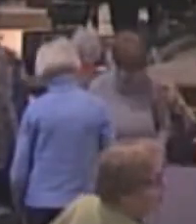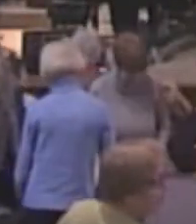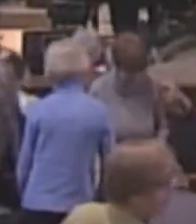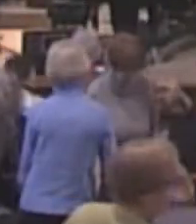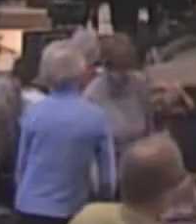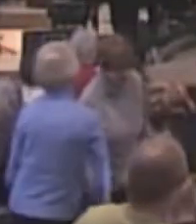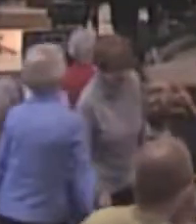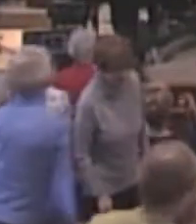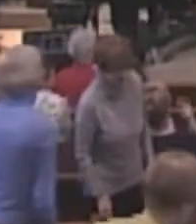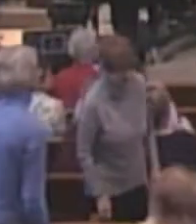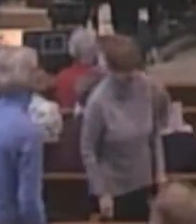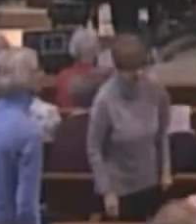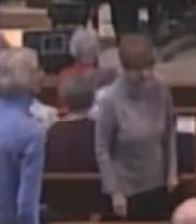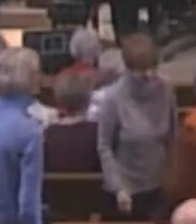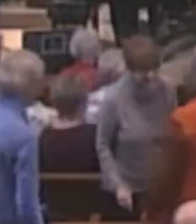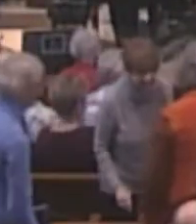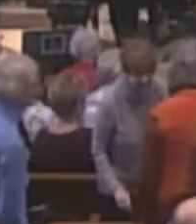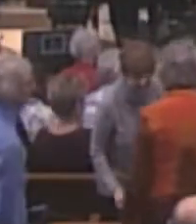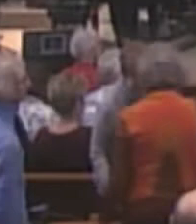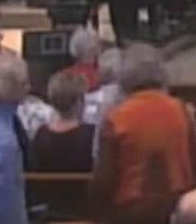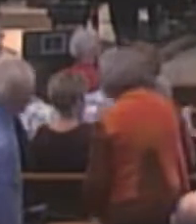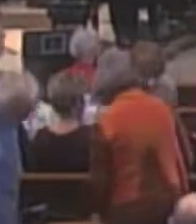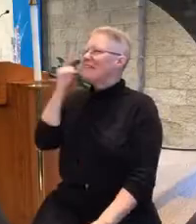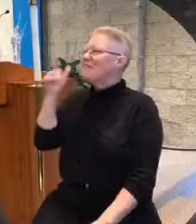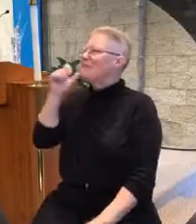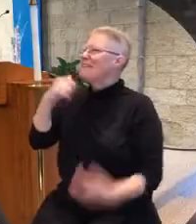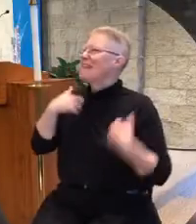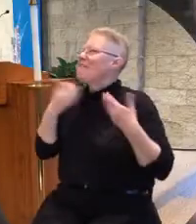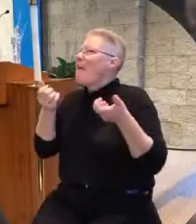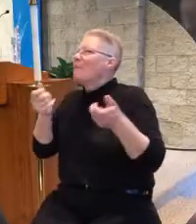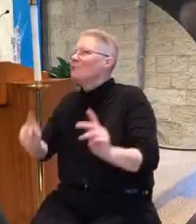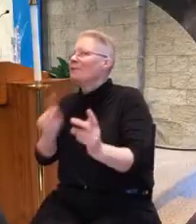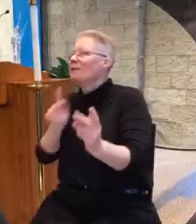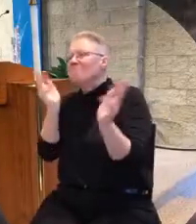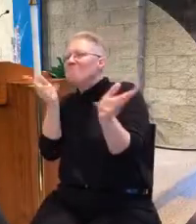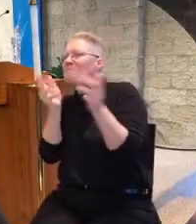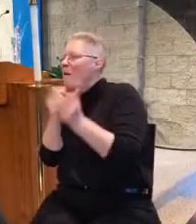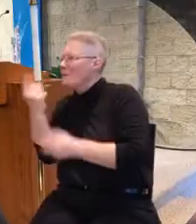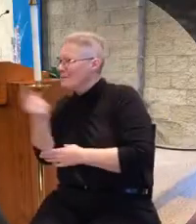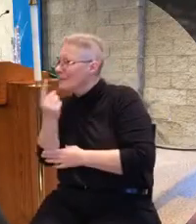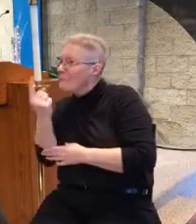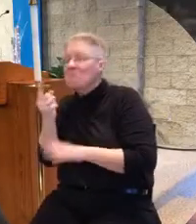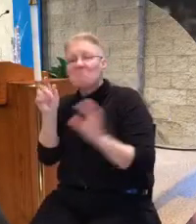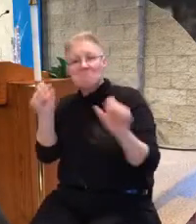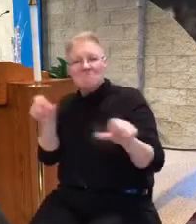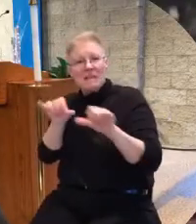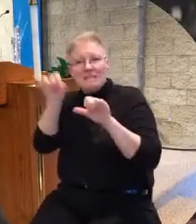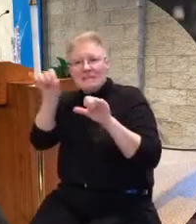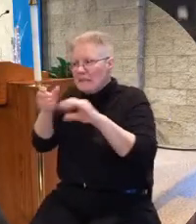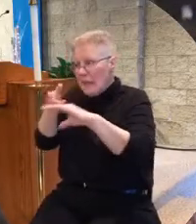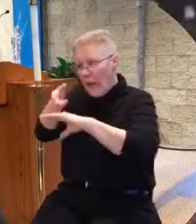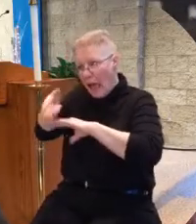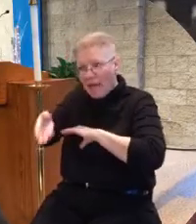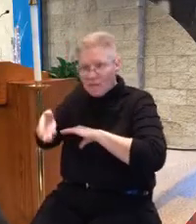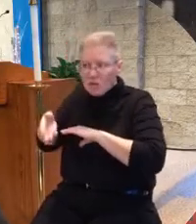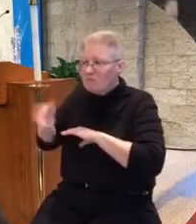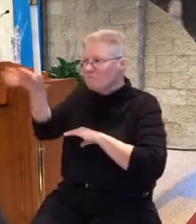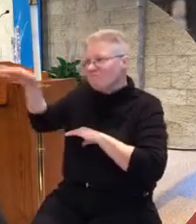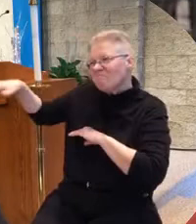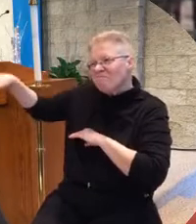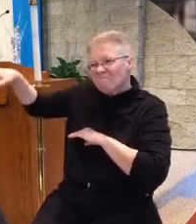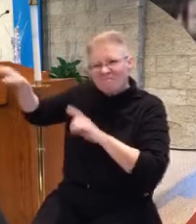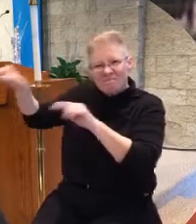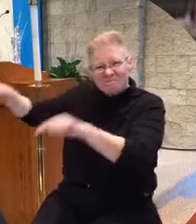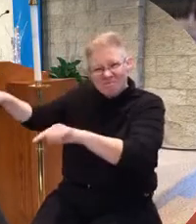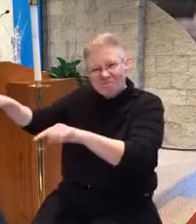So if you did not get a chance to speak with the person you wanted to speak with this morning, we invite you to stay for coffee and tea in Friendship Hall following